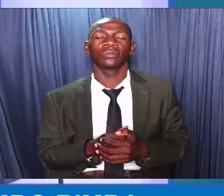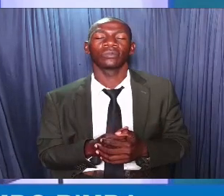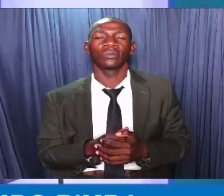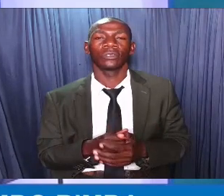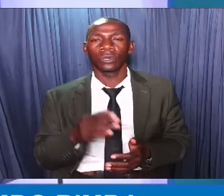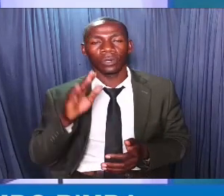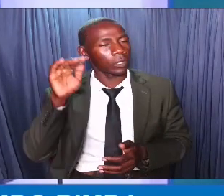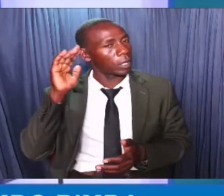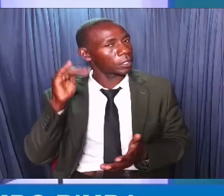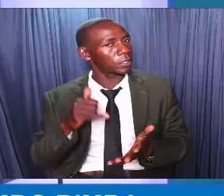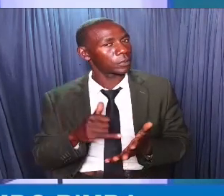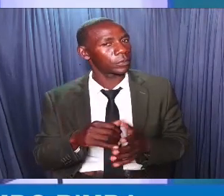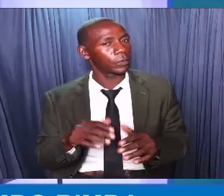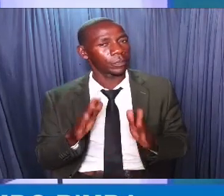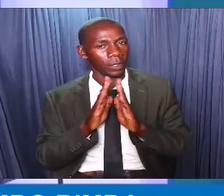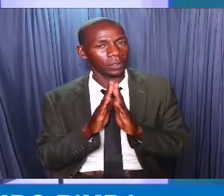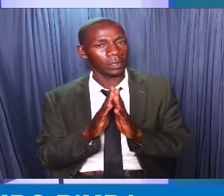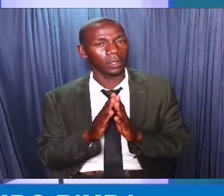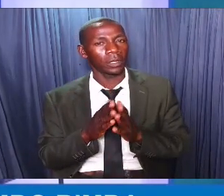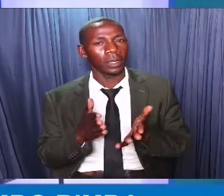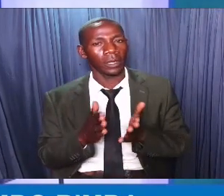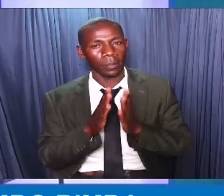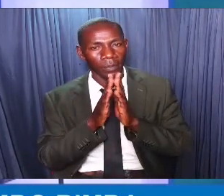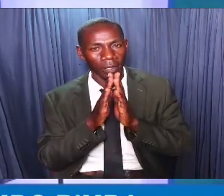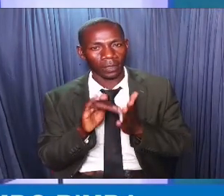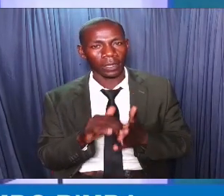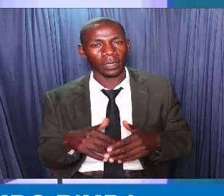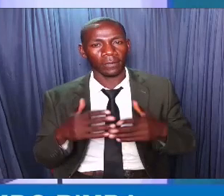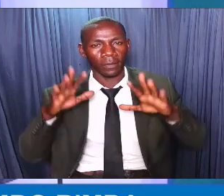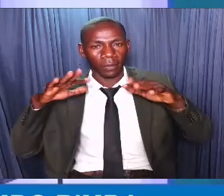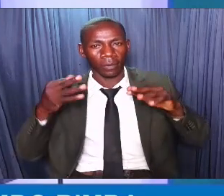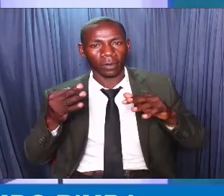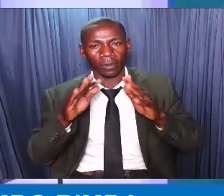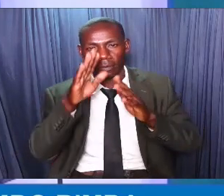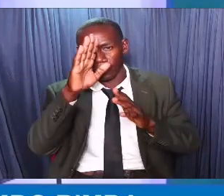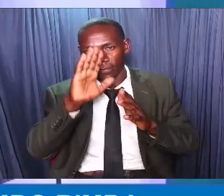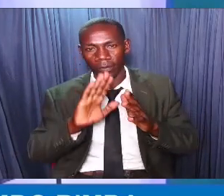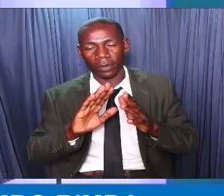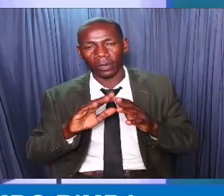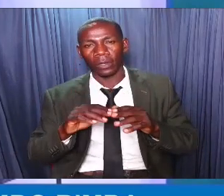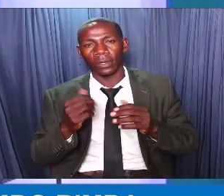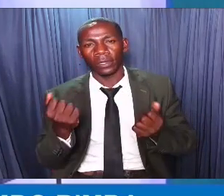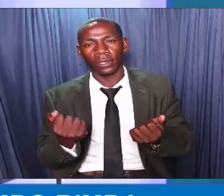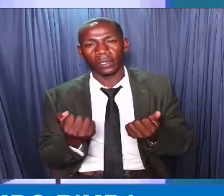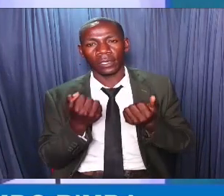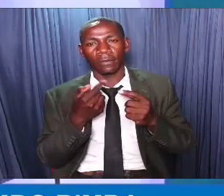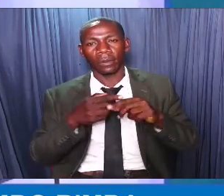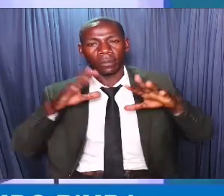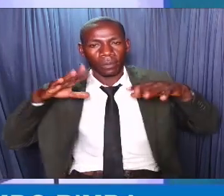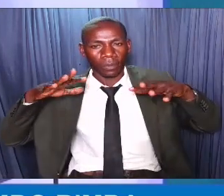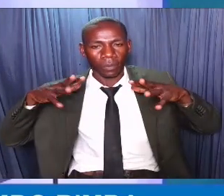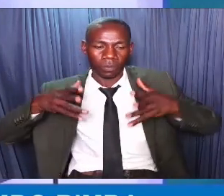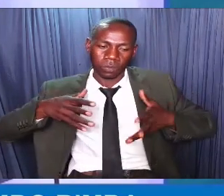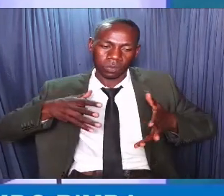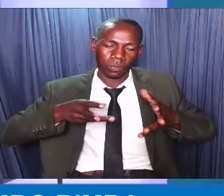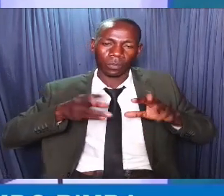Mungu akasikia. God heard the prayers. Leo tunaomba atupe mvua ya chakula. Today we are praying. Tunashukuru ametuokoa na